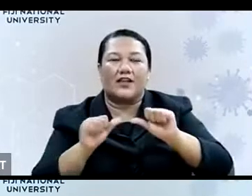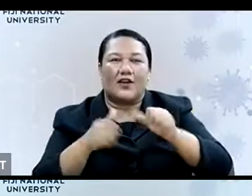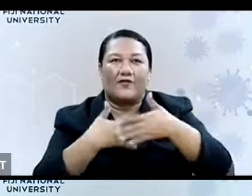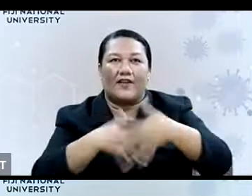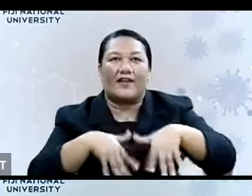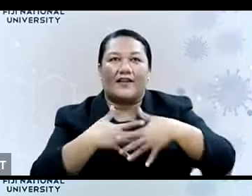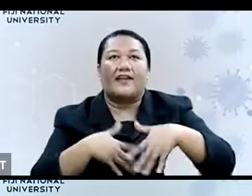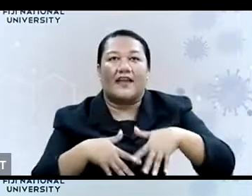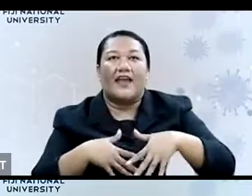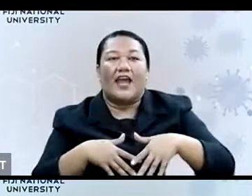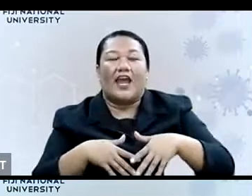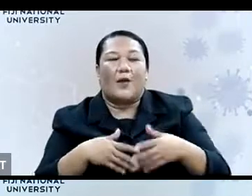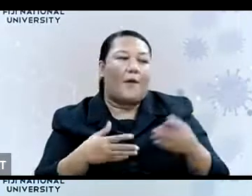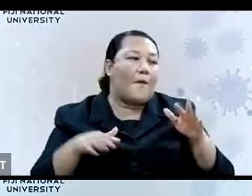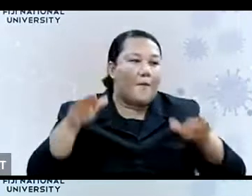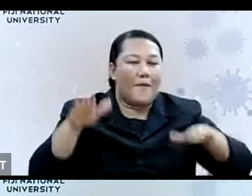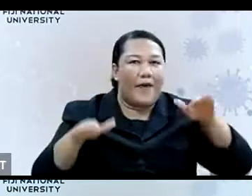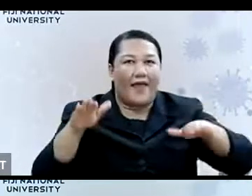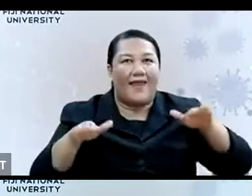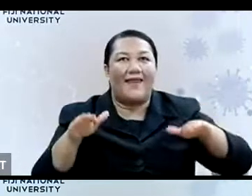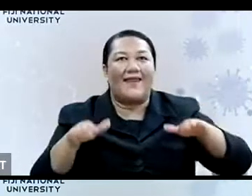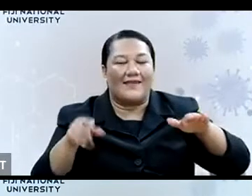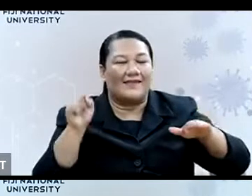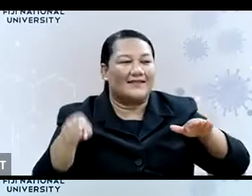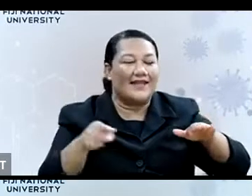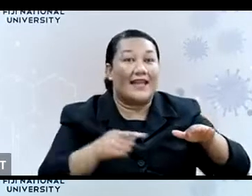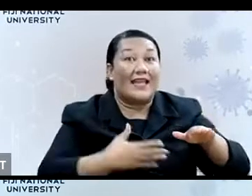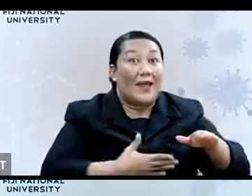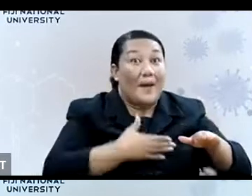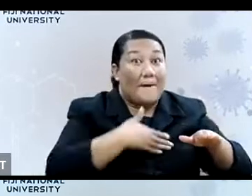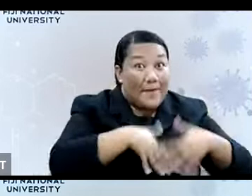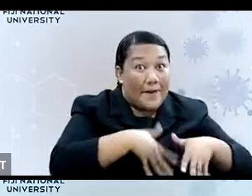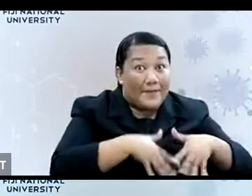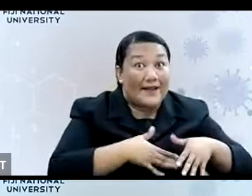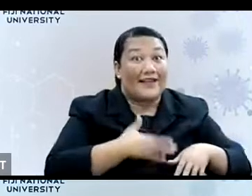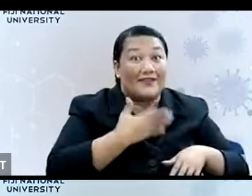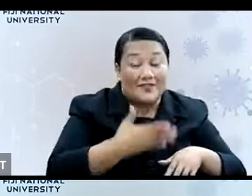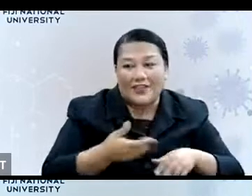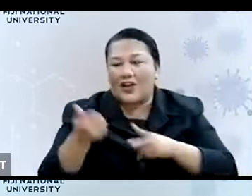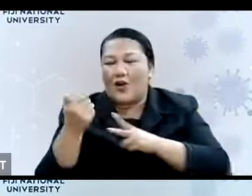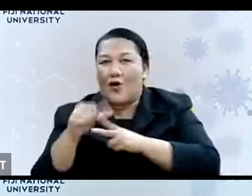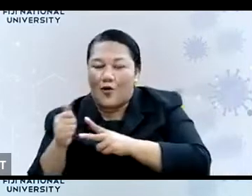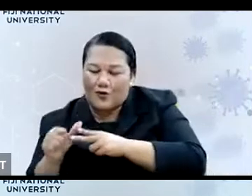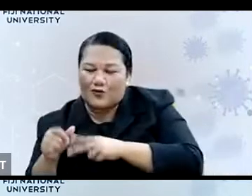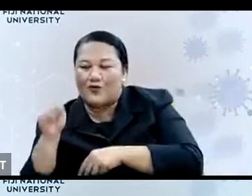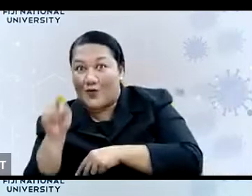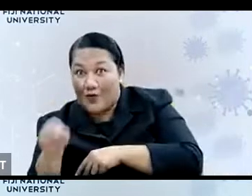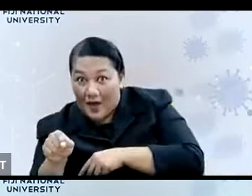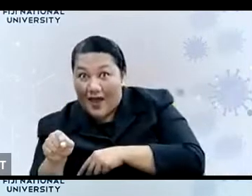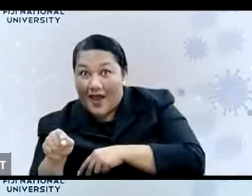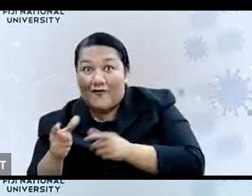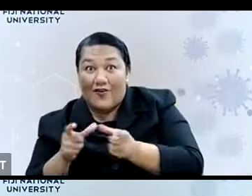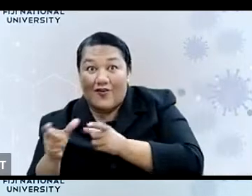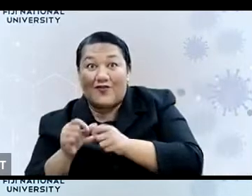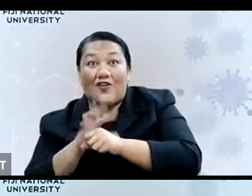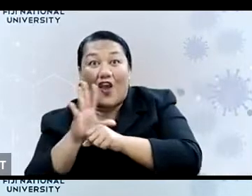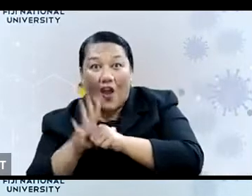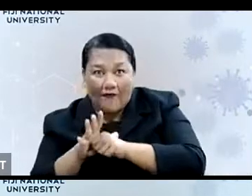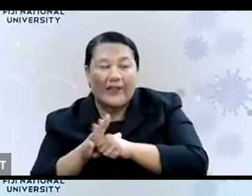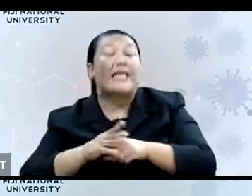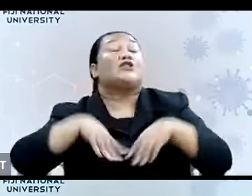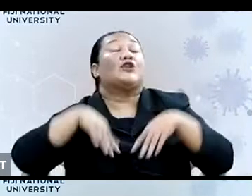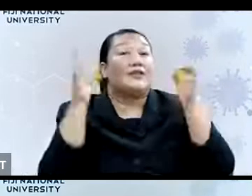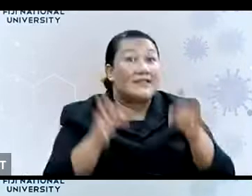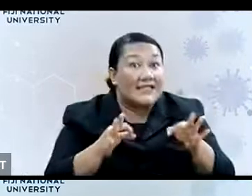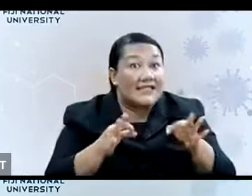interest and the public at large. So it's always decisions that are made for the promotion and the protection of